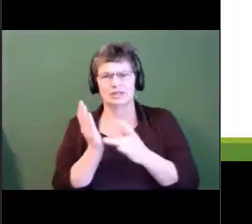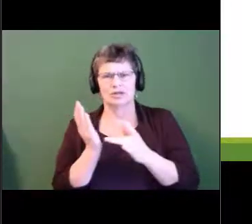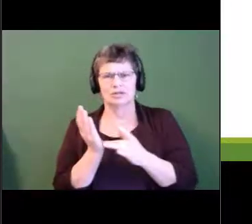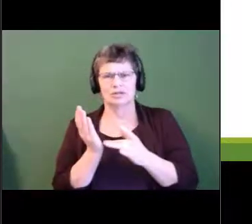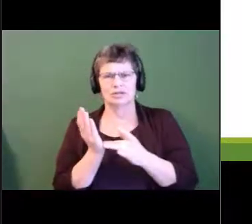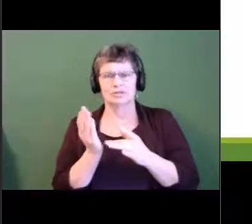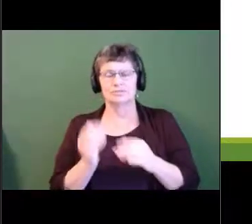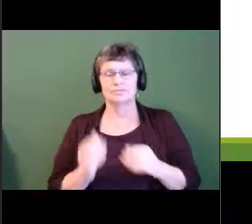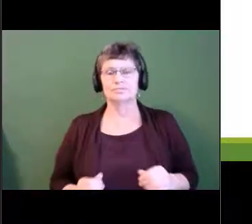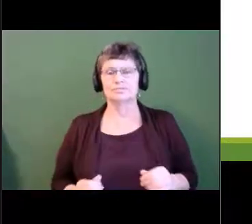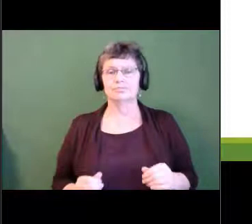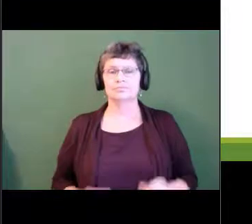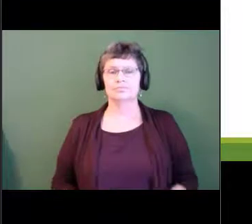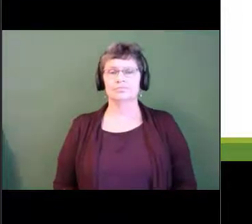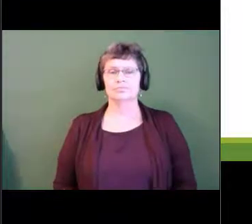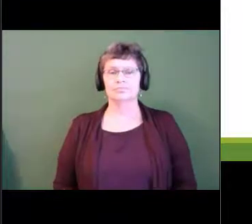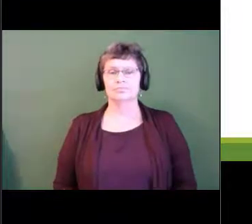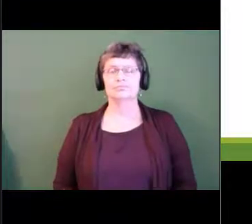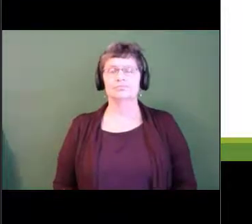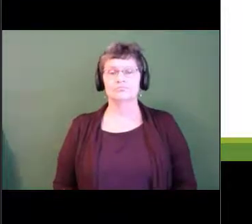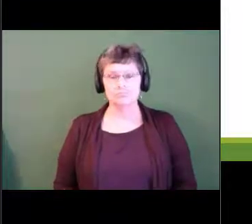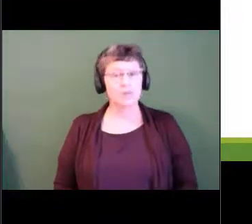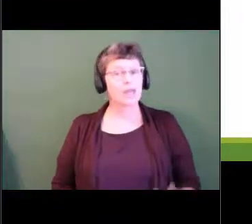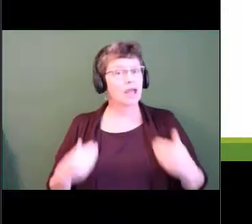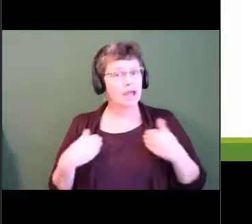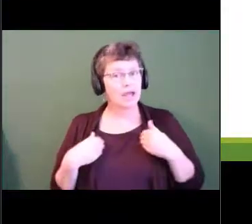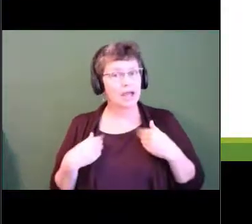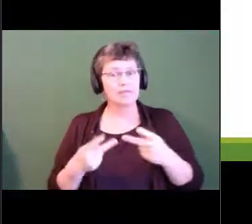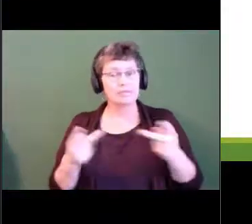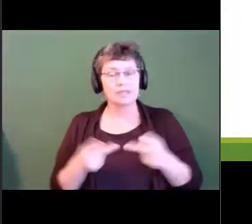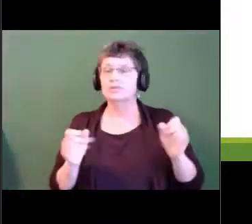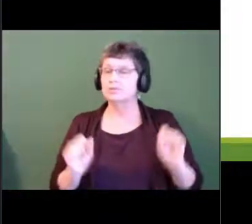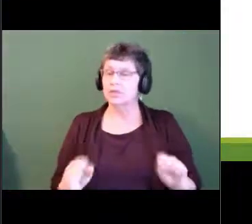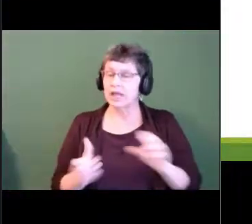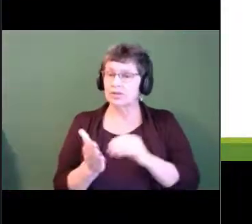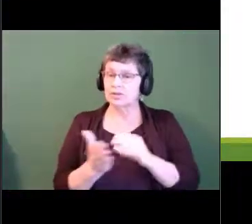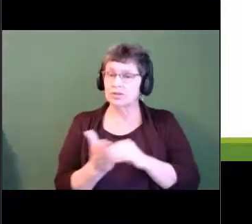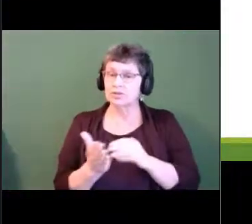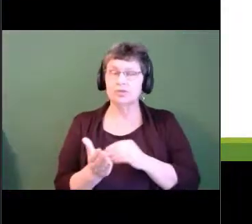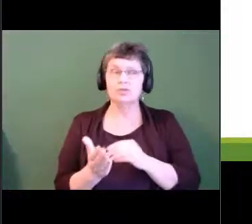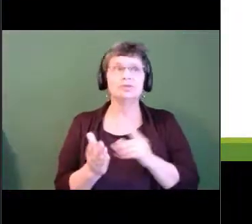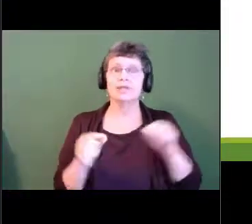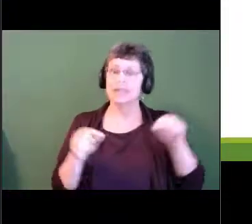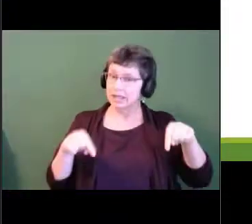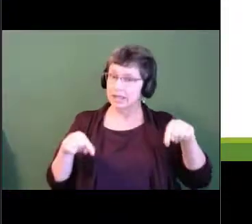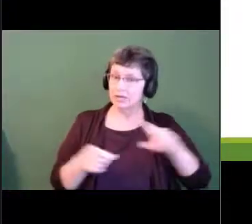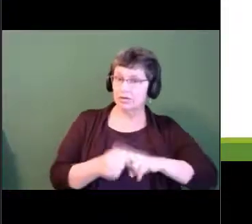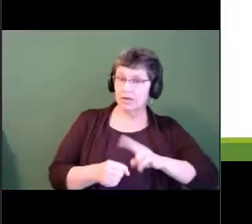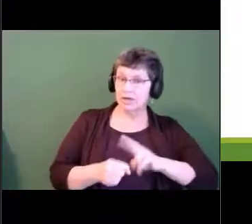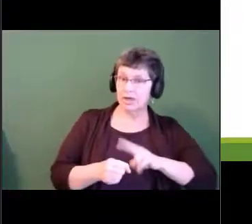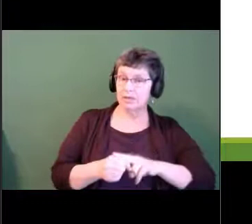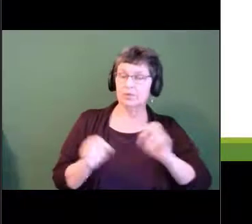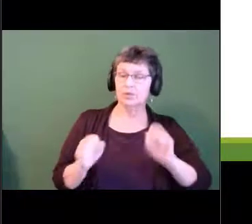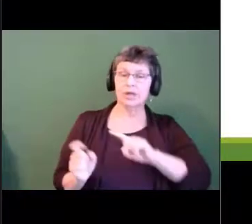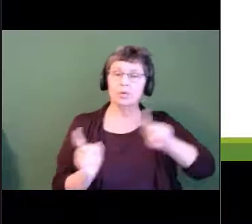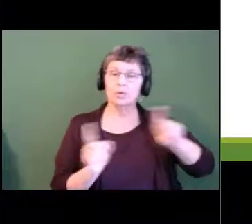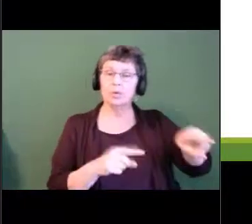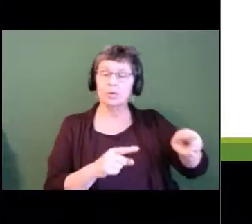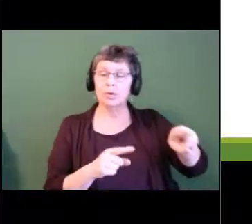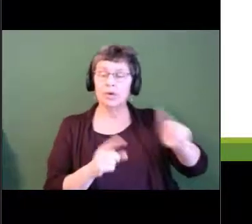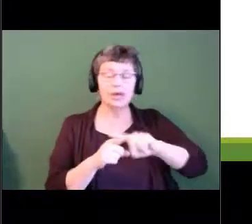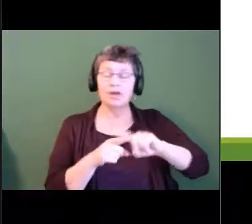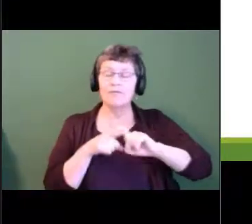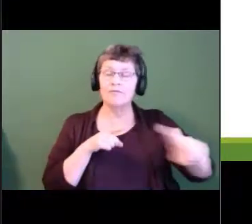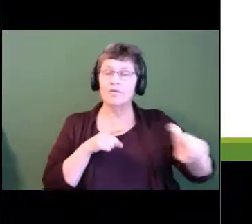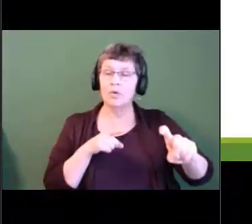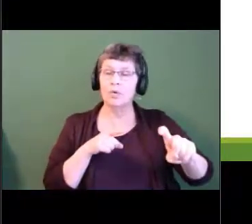can learn that through the libraries, for example. Here in Nanaimo, you can call up and they'll walk you through setting